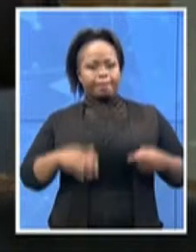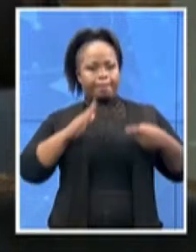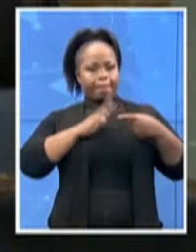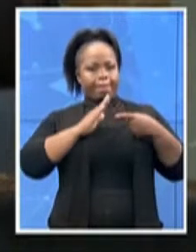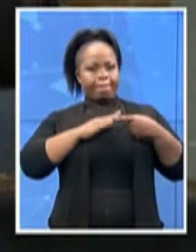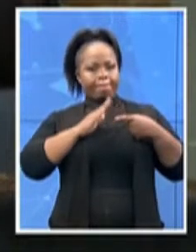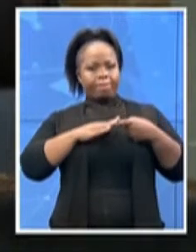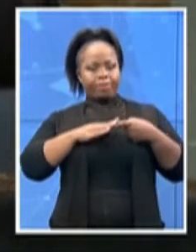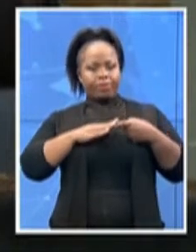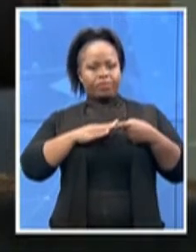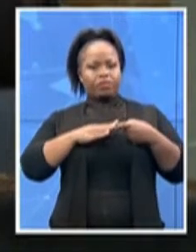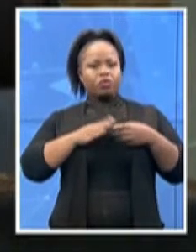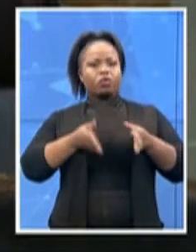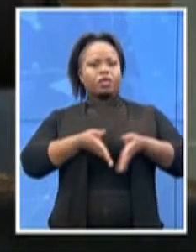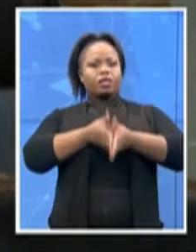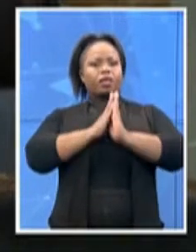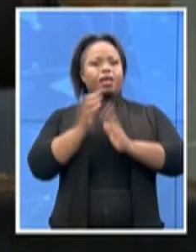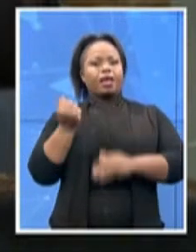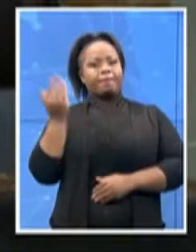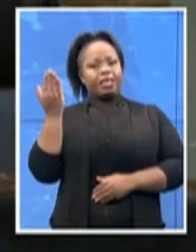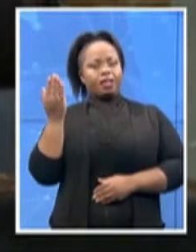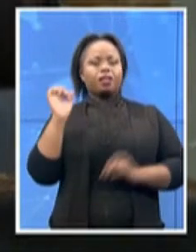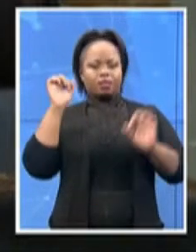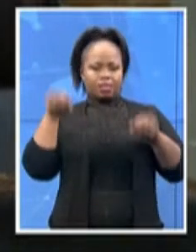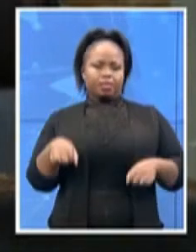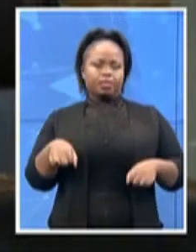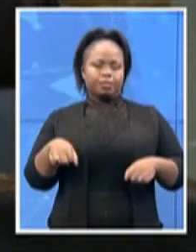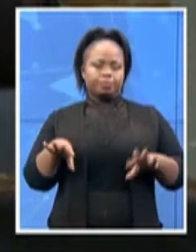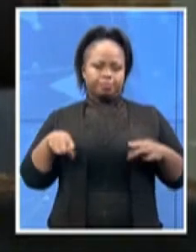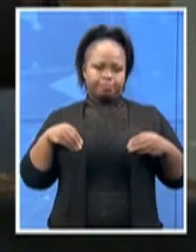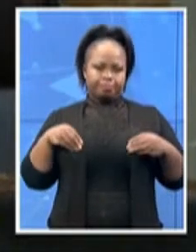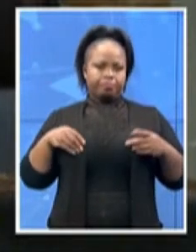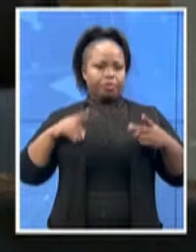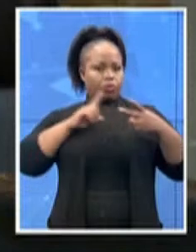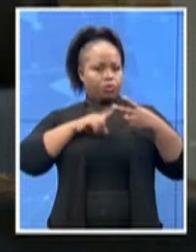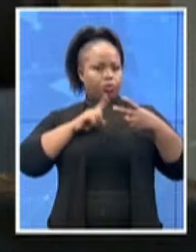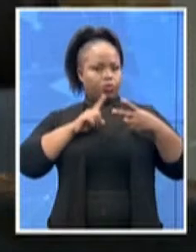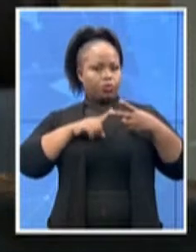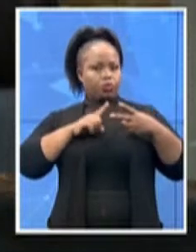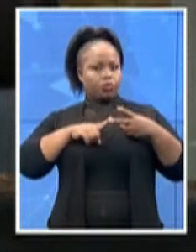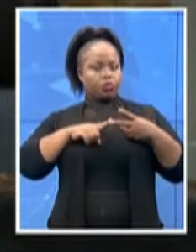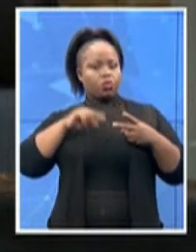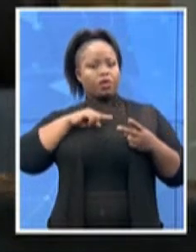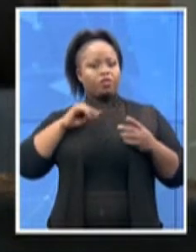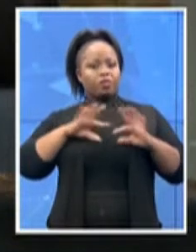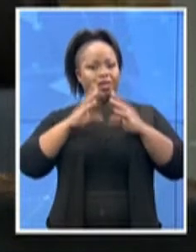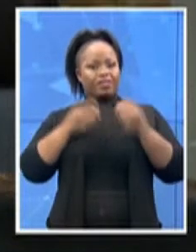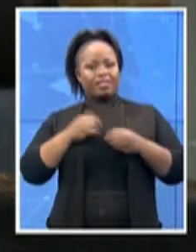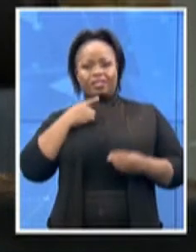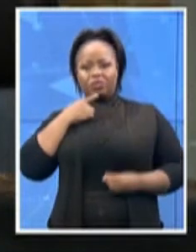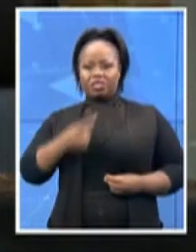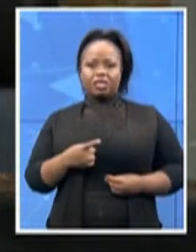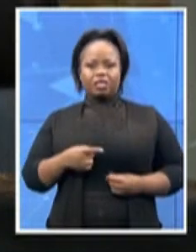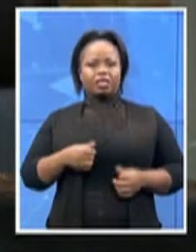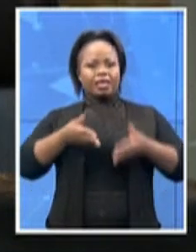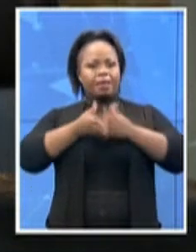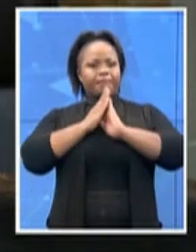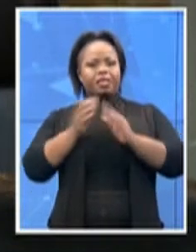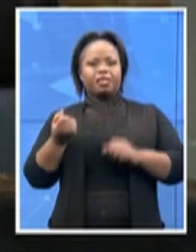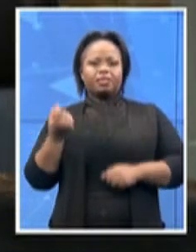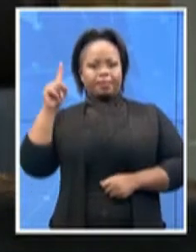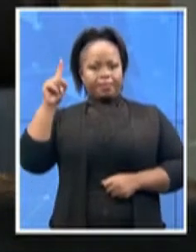2. Save to the extent mentioned below, the appeal is dismissed. 3.